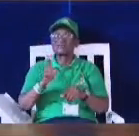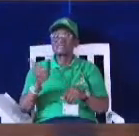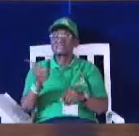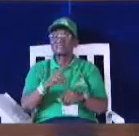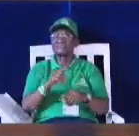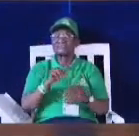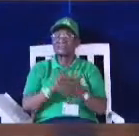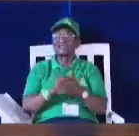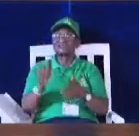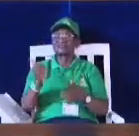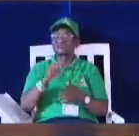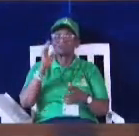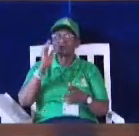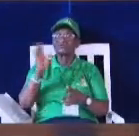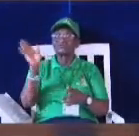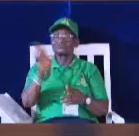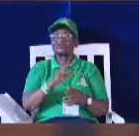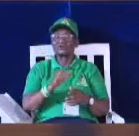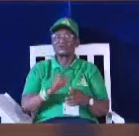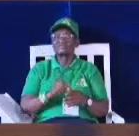that